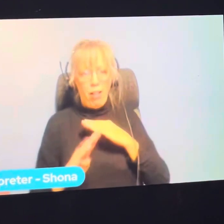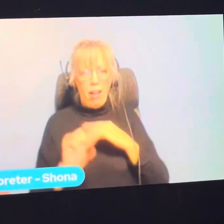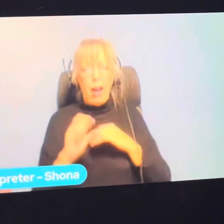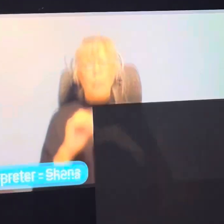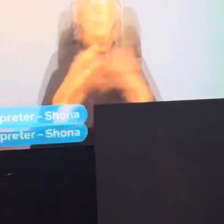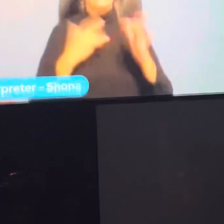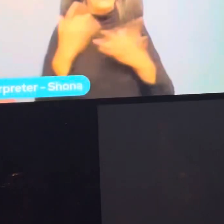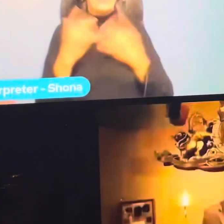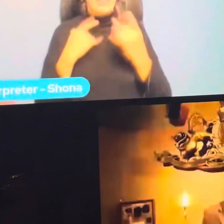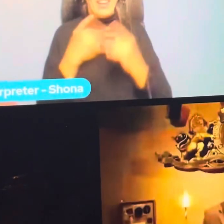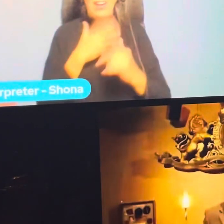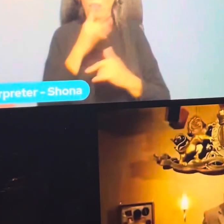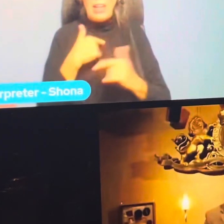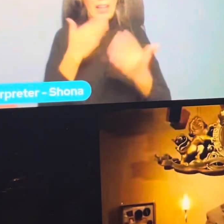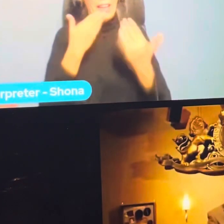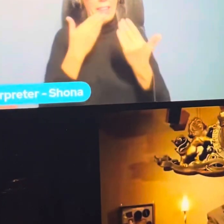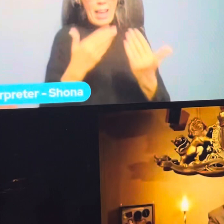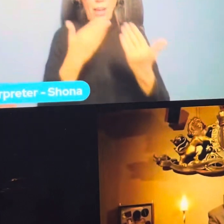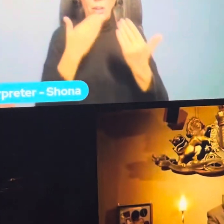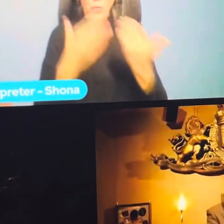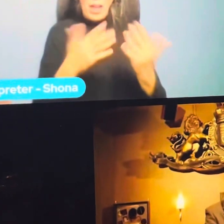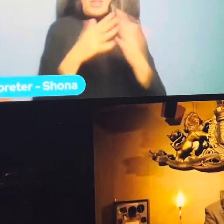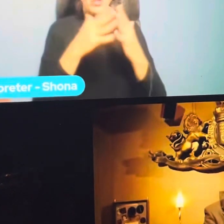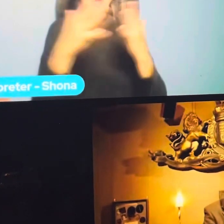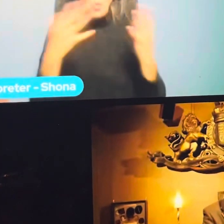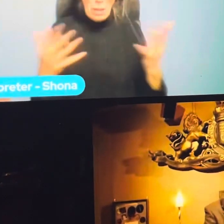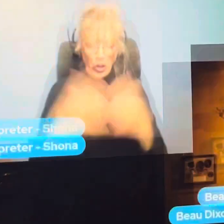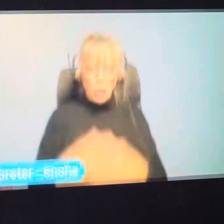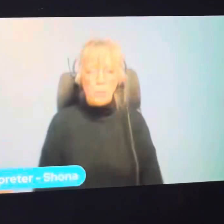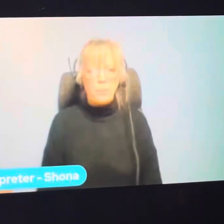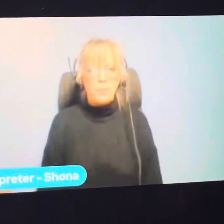grateful. Thank you.